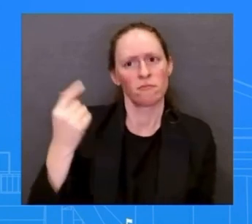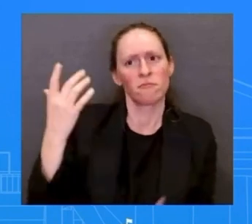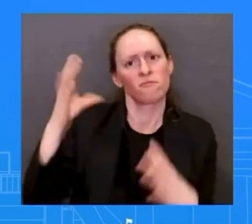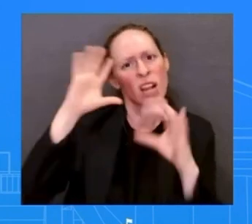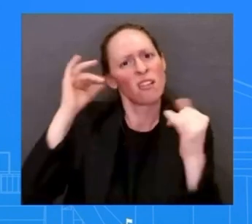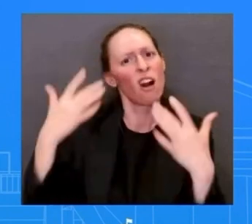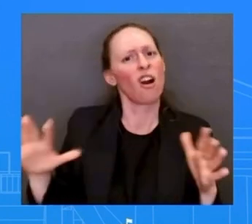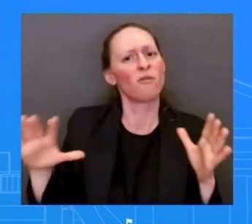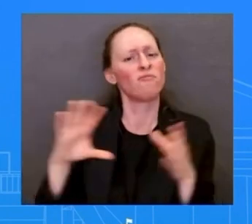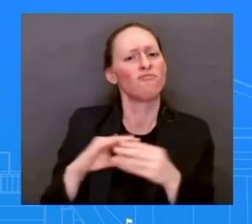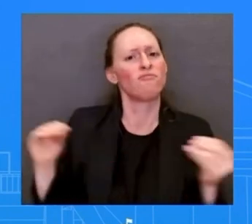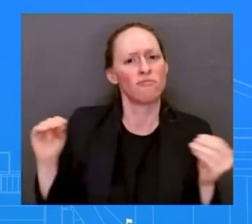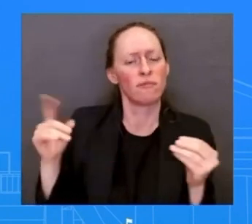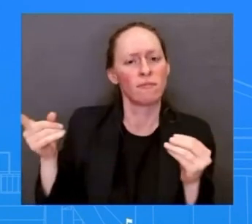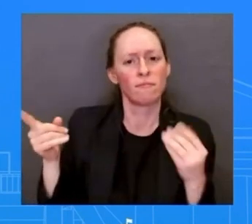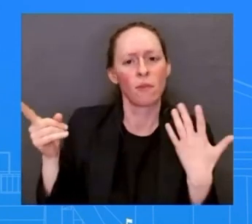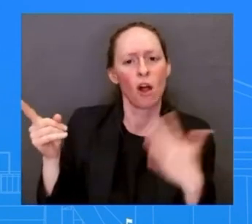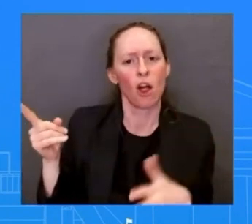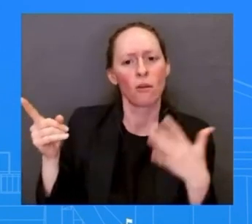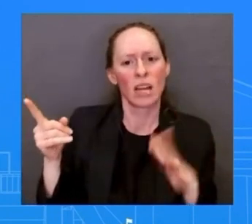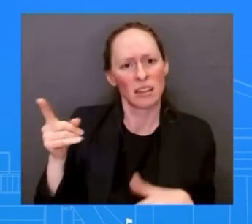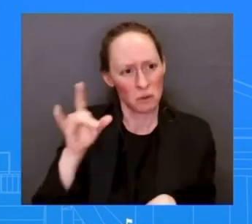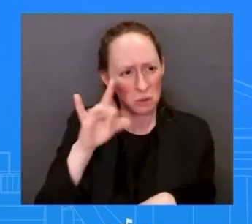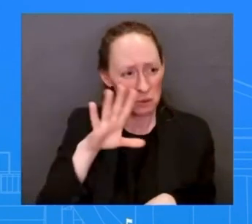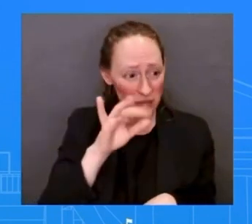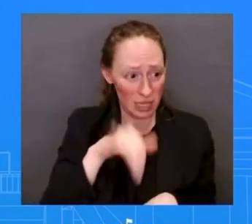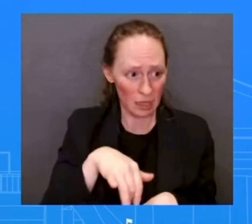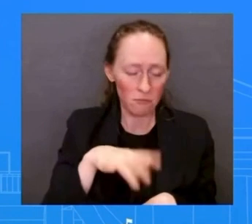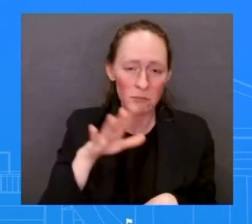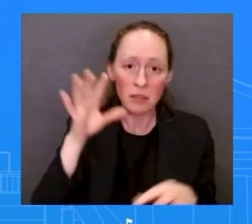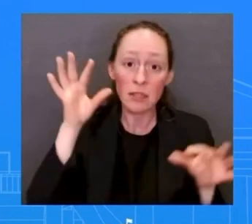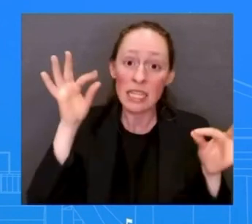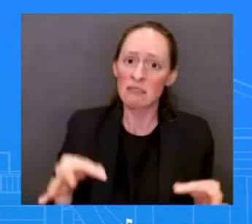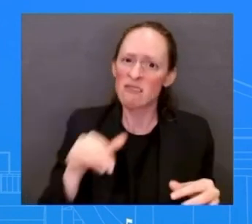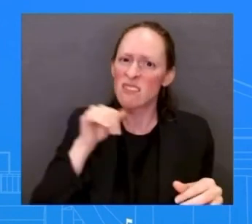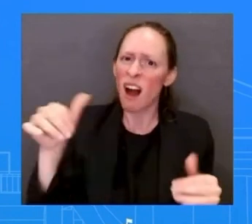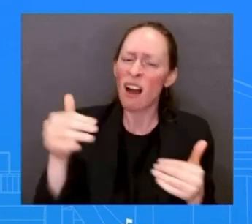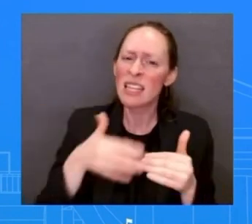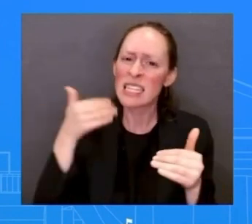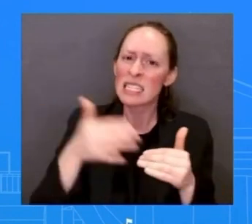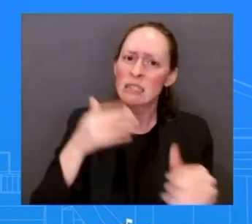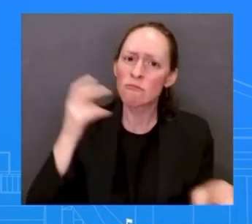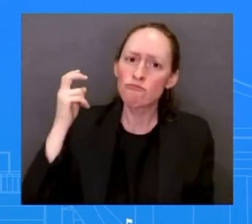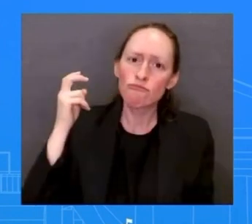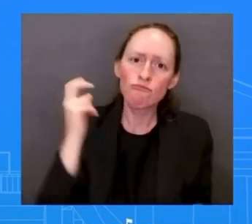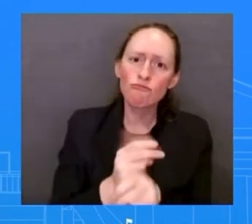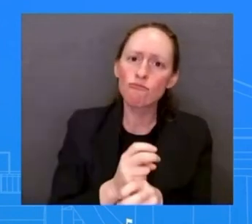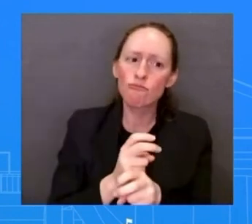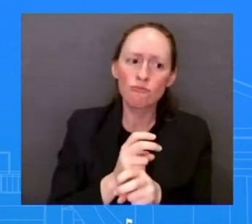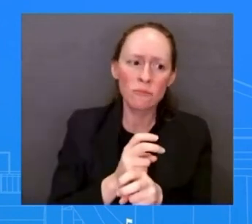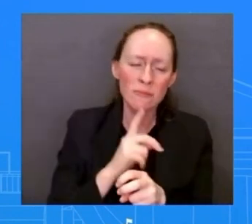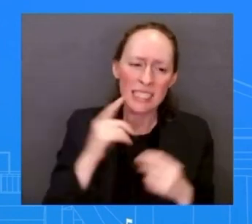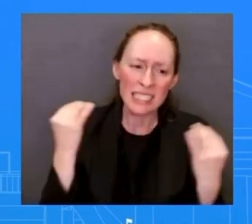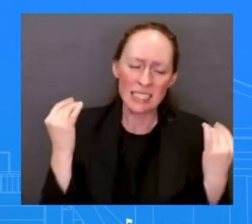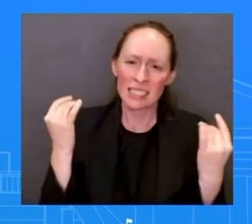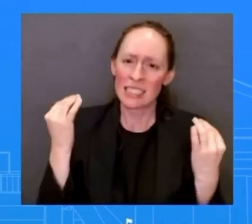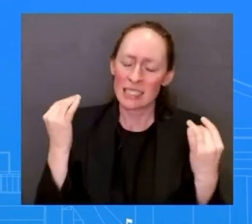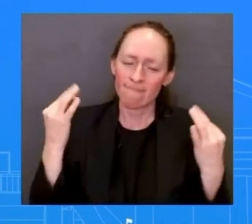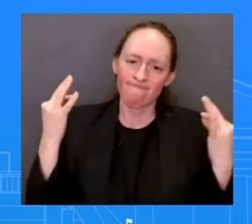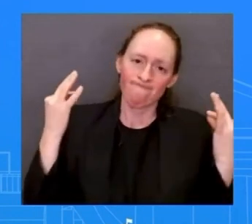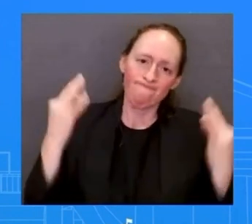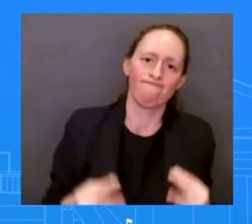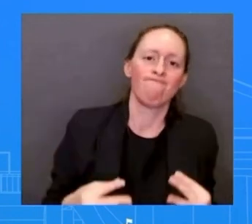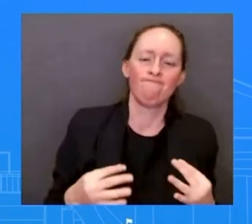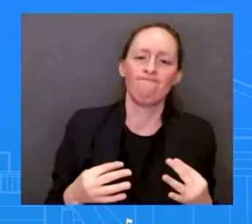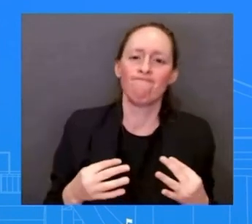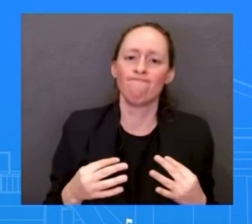right? In the beginning of his administration, he had to make a tough decision on what to do with the nation's longest war, right?